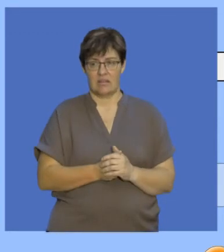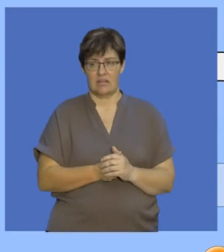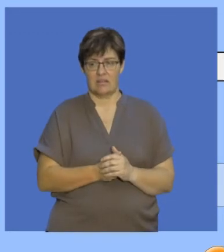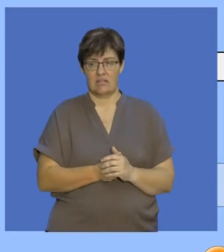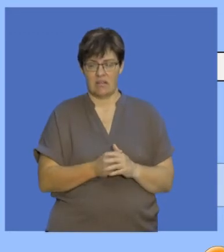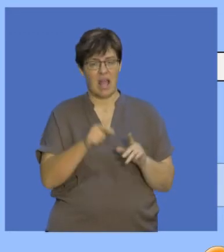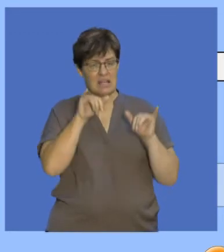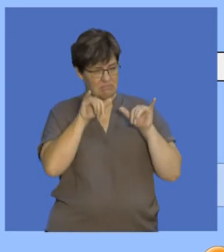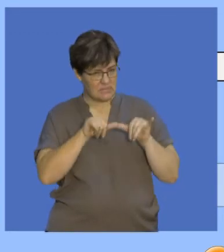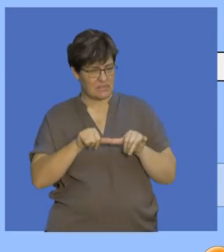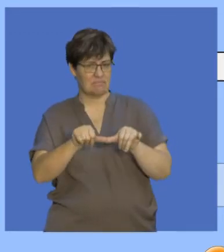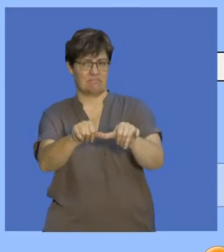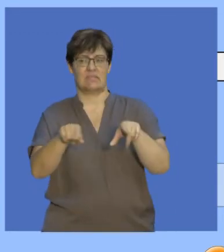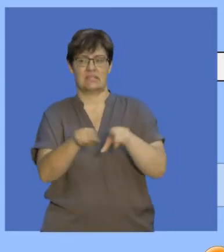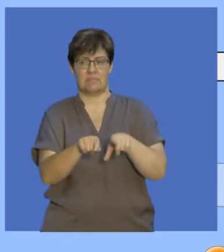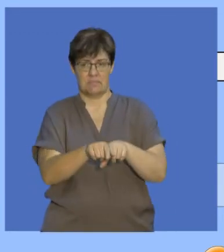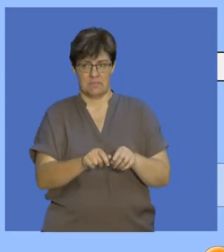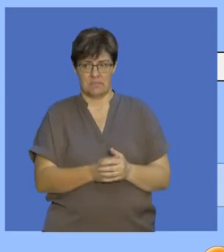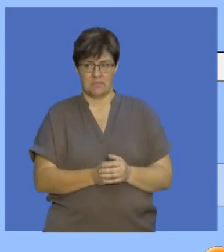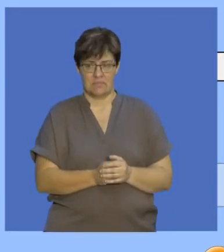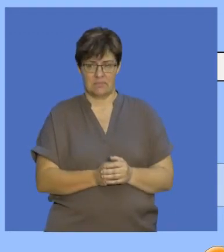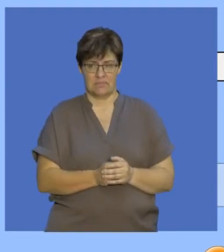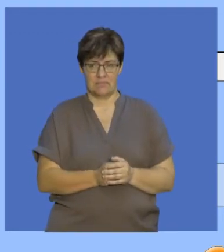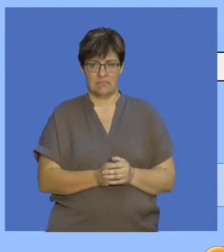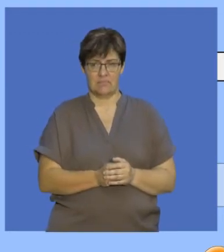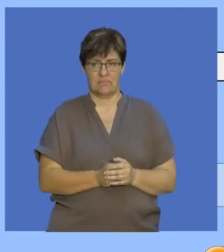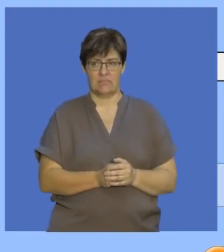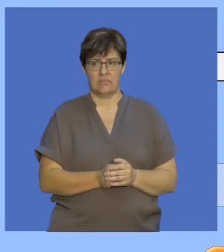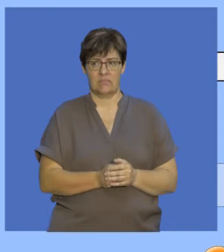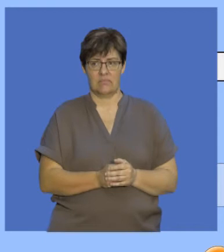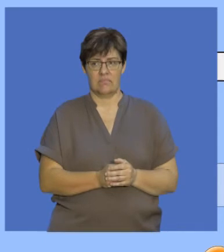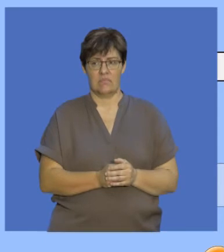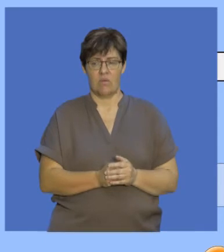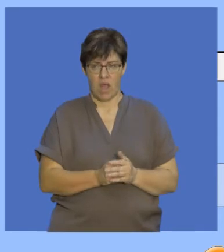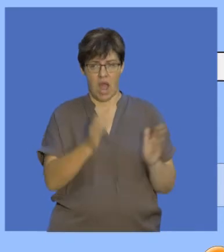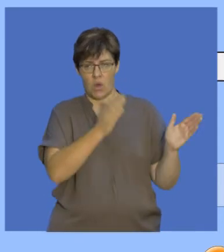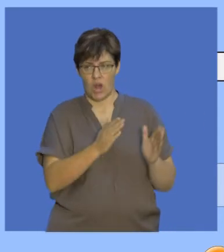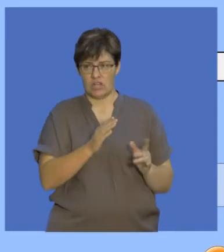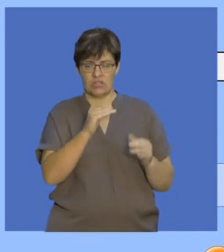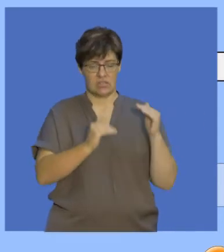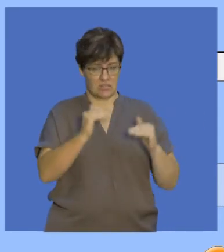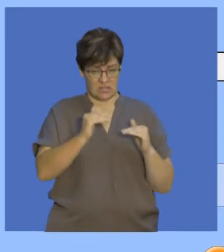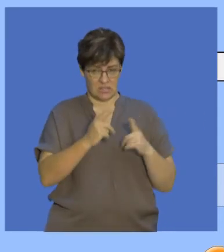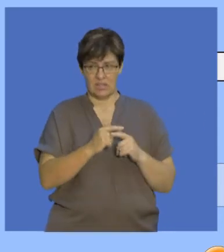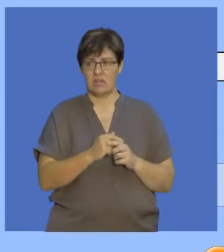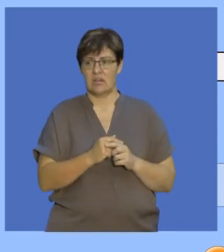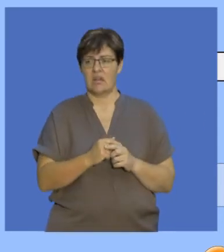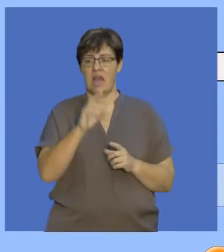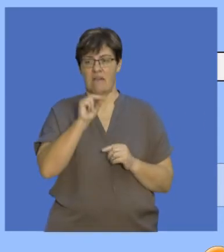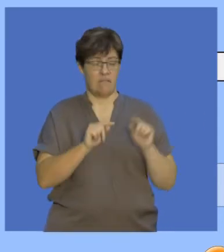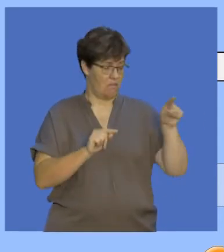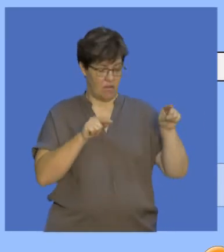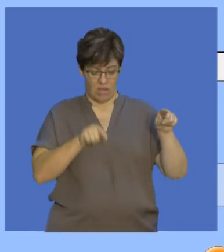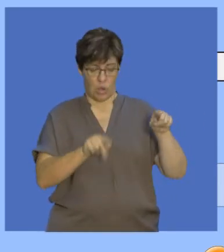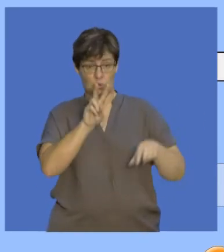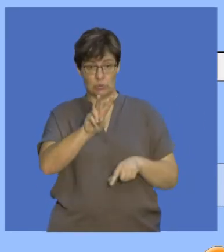of the same, okay? So here is our circuit, okay? We've rearranged it and put 2